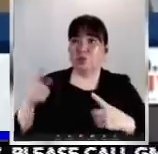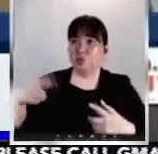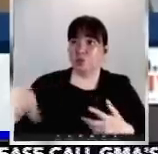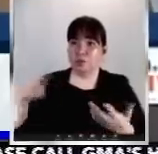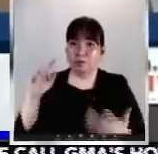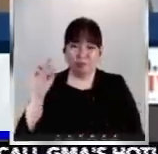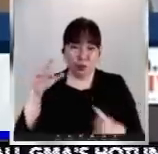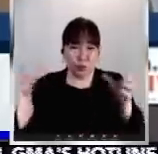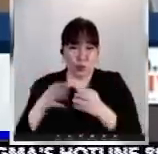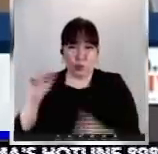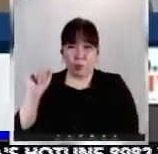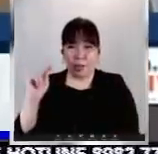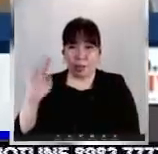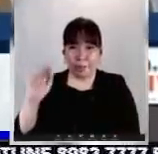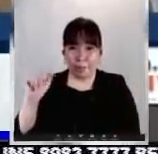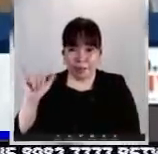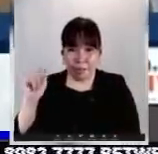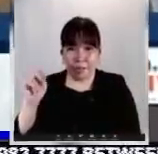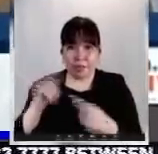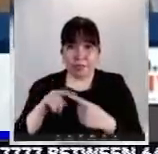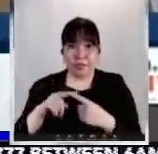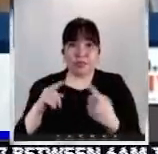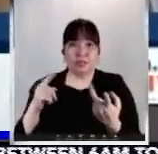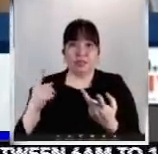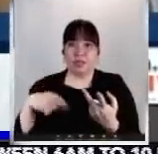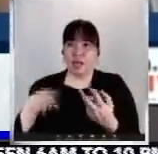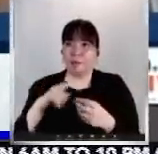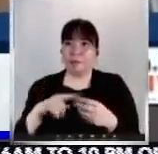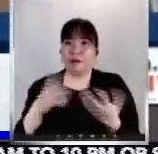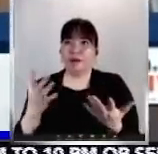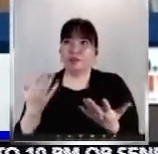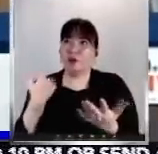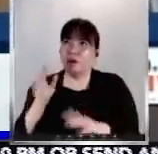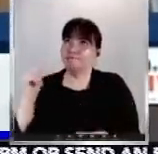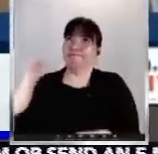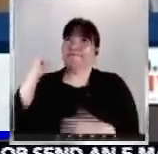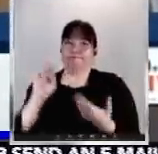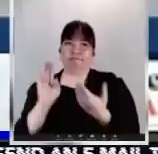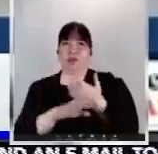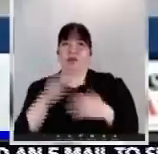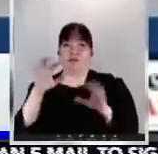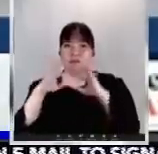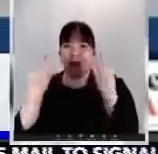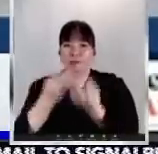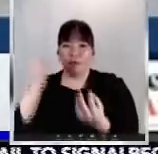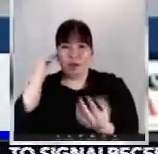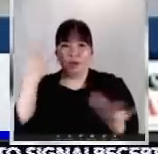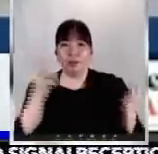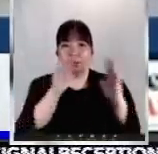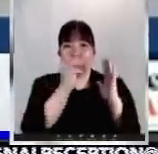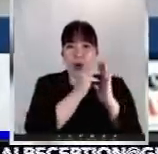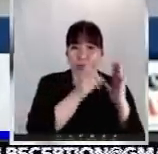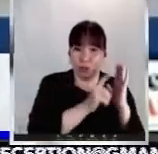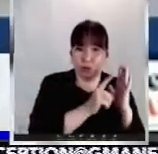Action Party, petisyon ng grupong Campaign Against the Return of the Marcoses and Martial Law, Bonifacio Ilagan, at mga religious